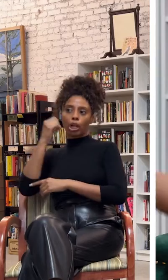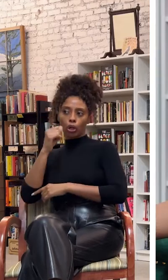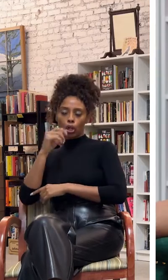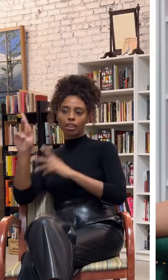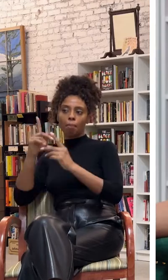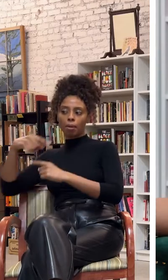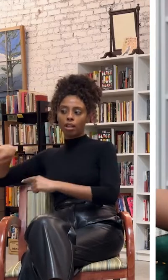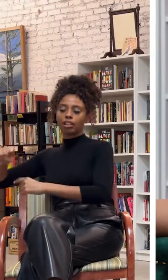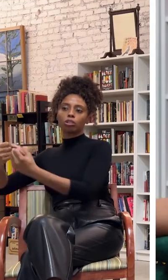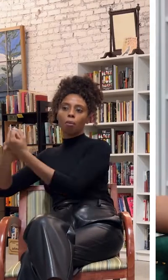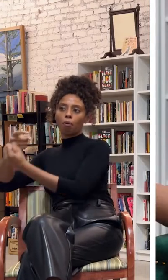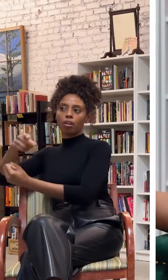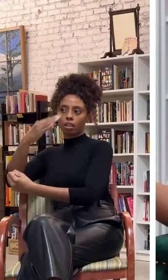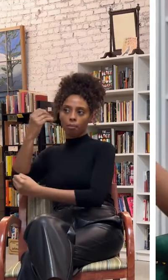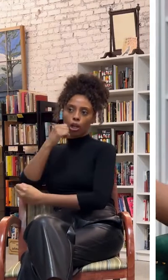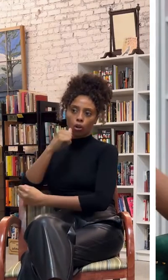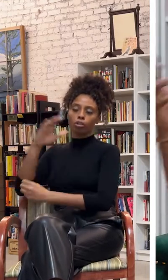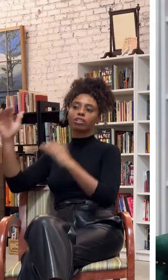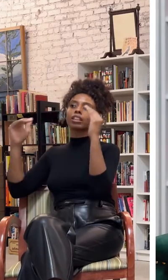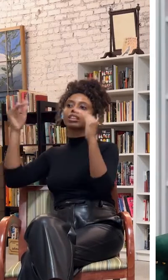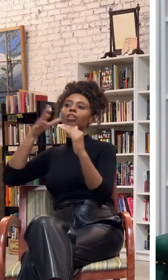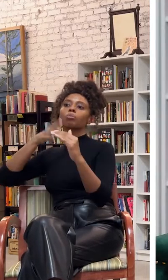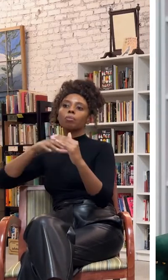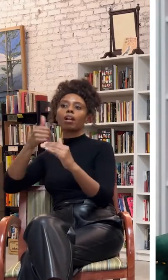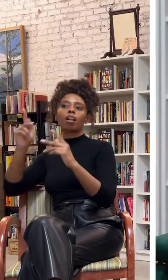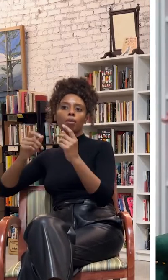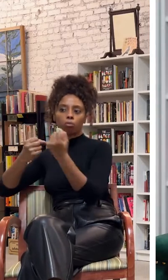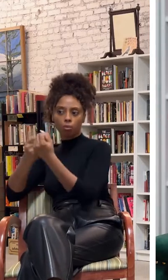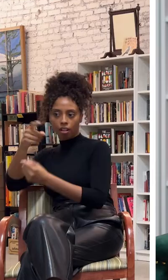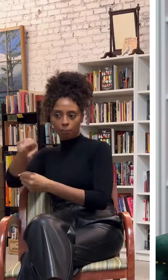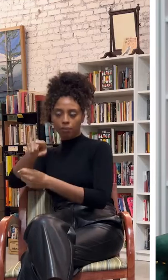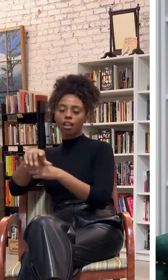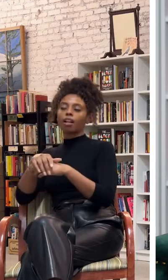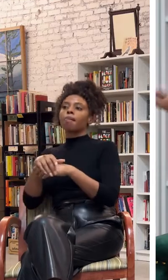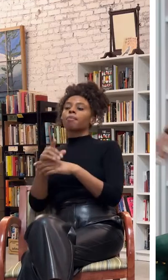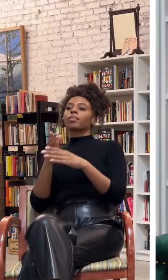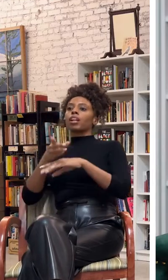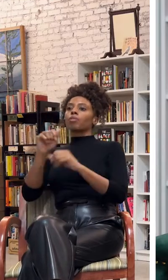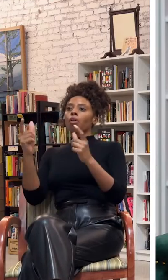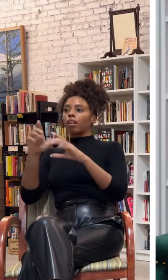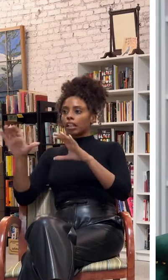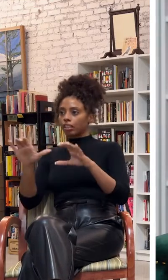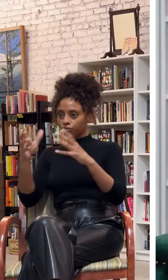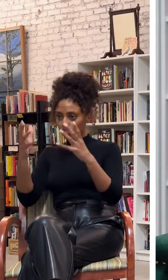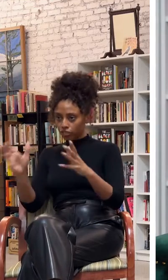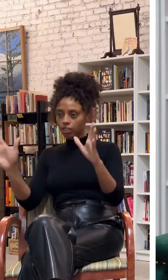that support them. So the adults, the women, and other folks that support them. And there was a moment where after all the activities and